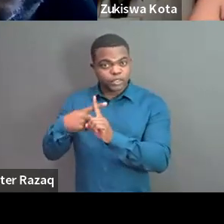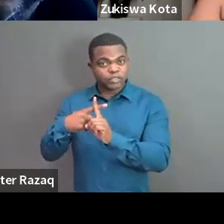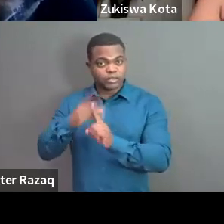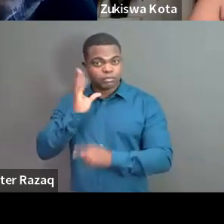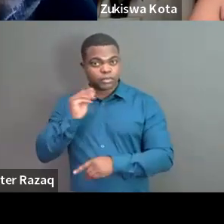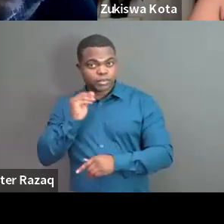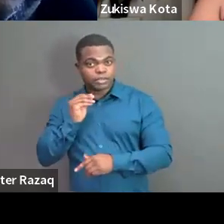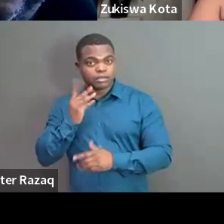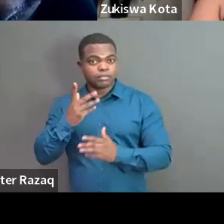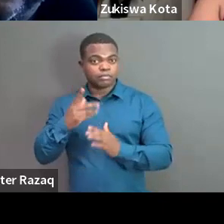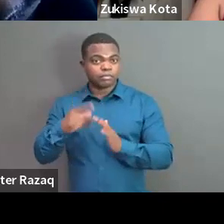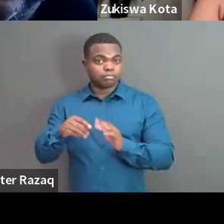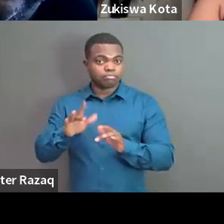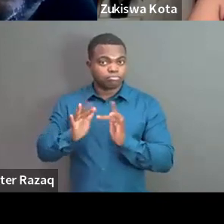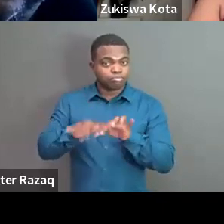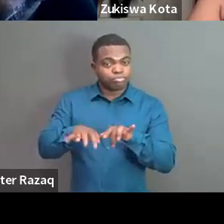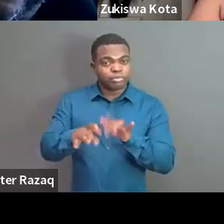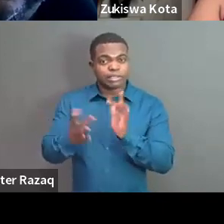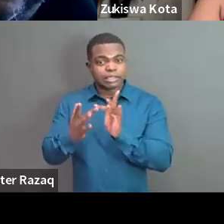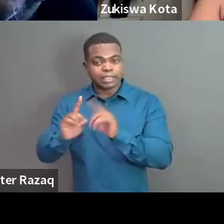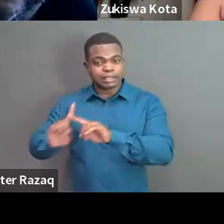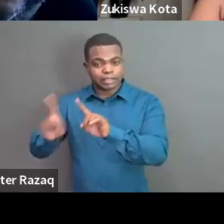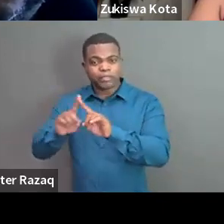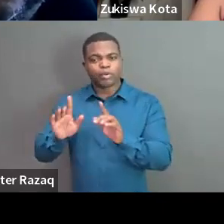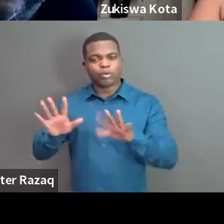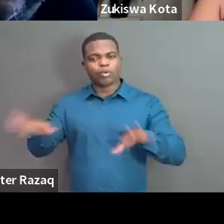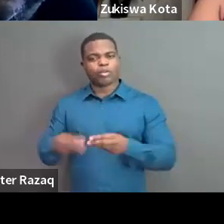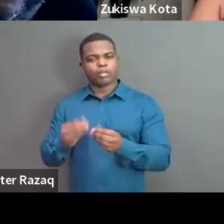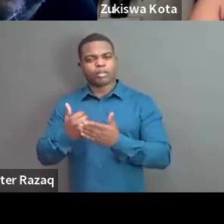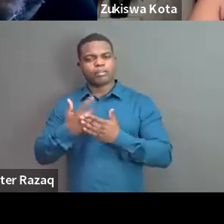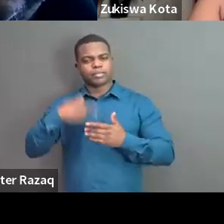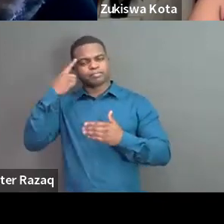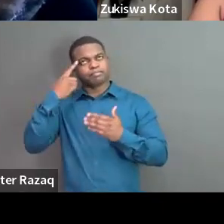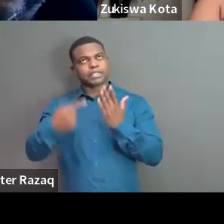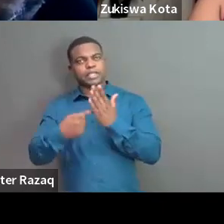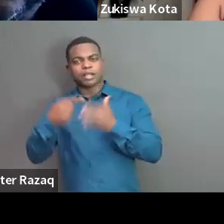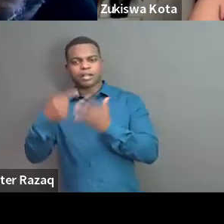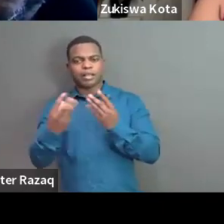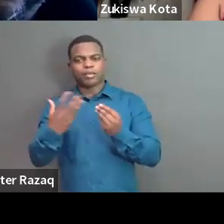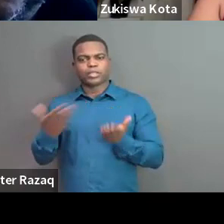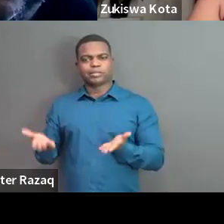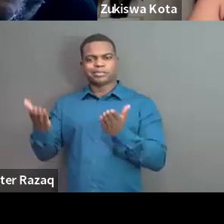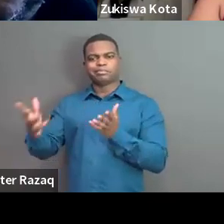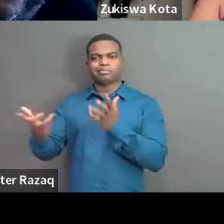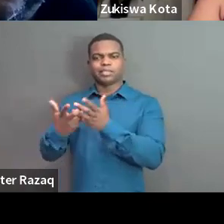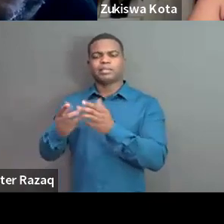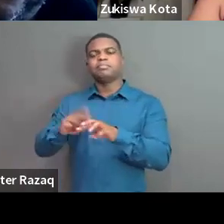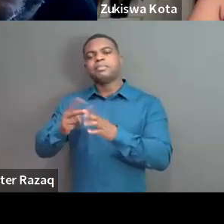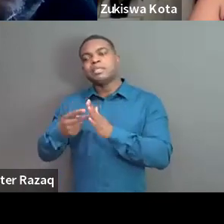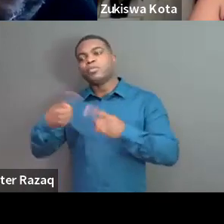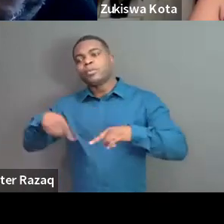for me, that disparity that, affects not just their everyday livelihood, but also their